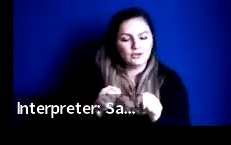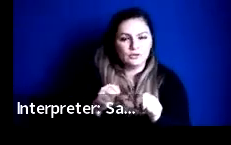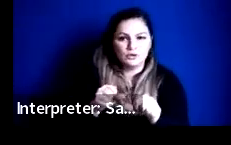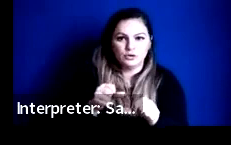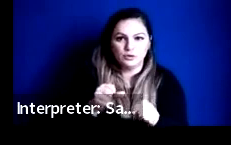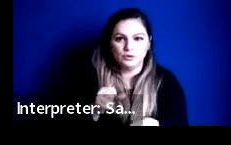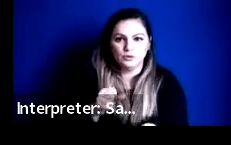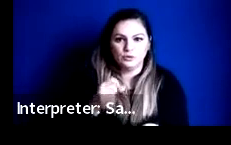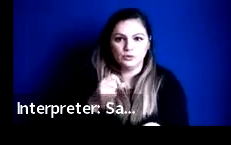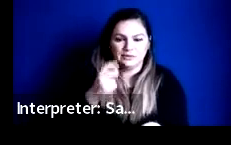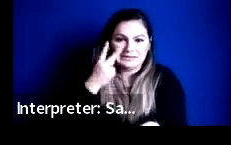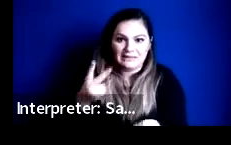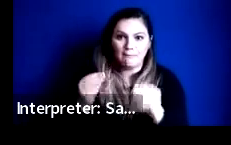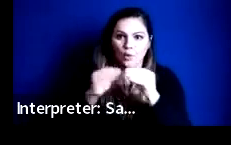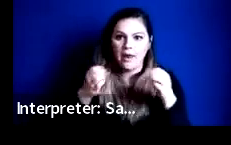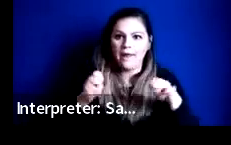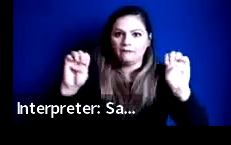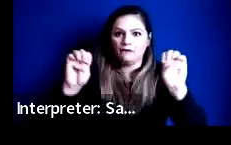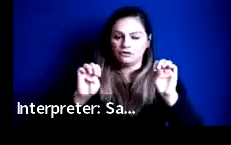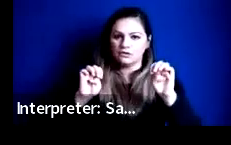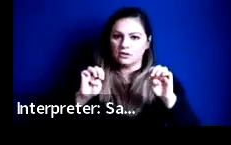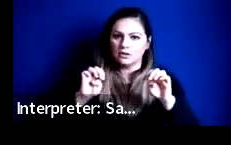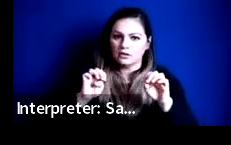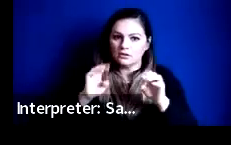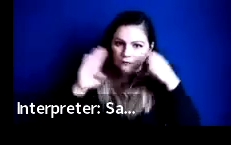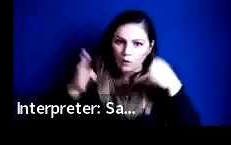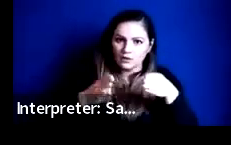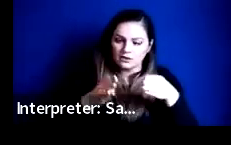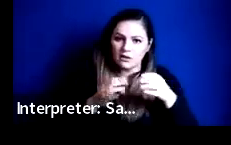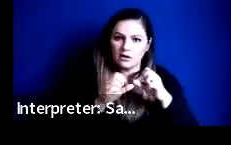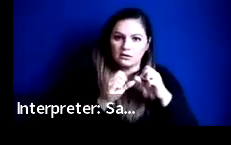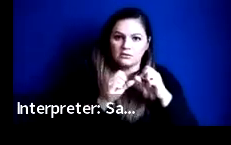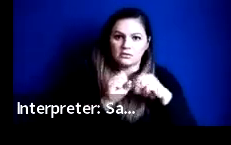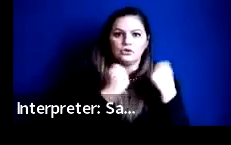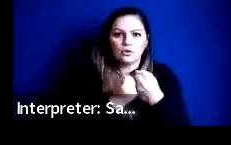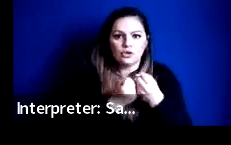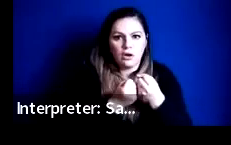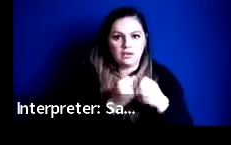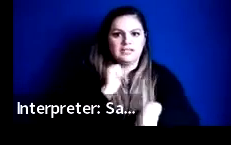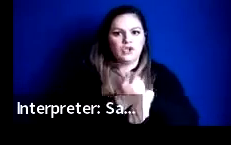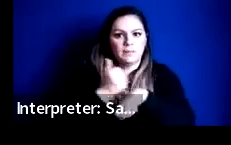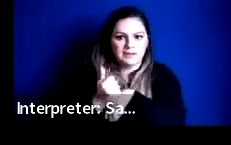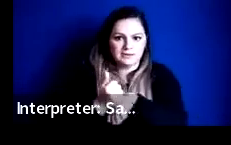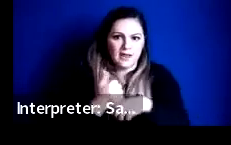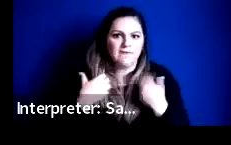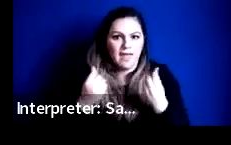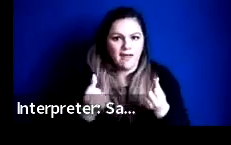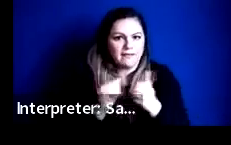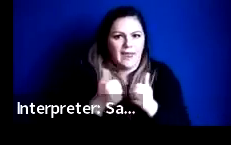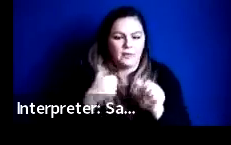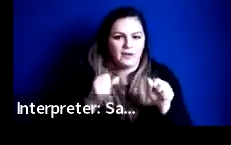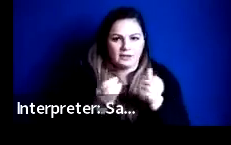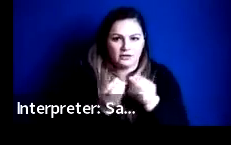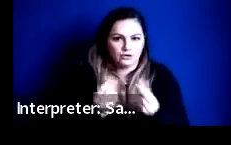move towards addressing social determinants of health. So moving into some kind